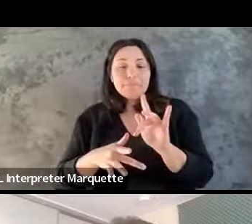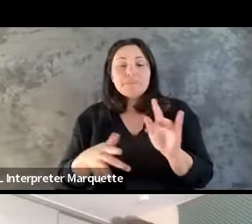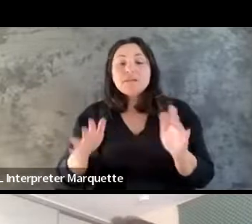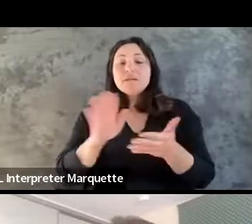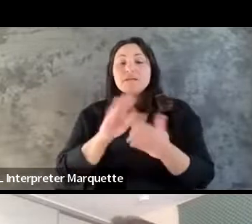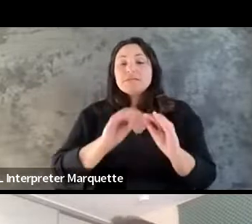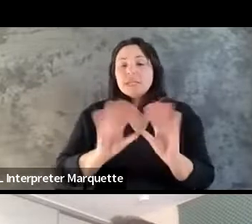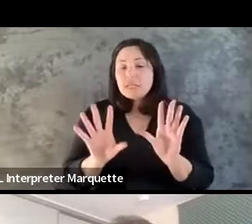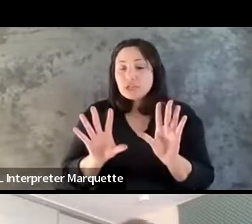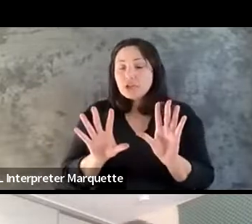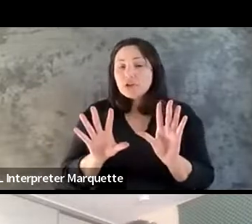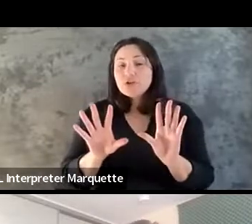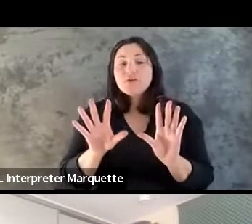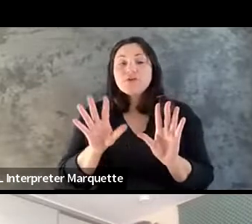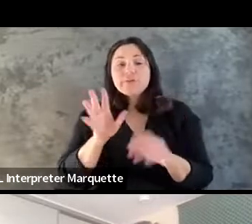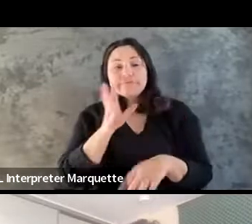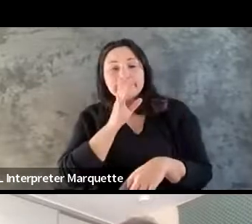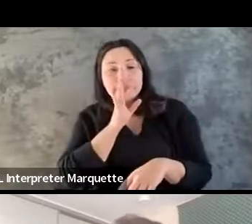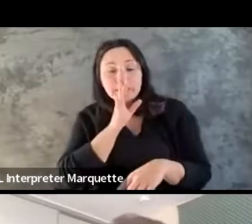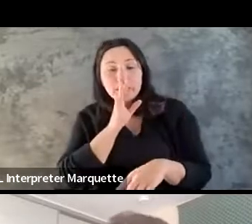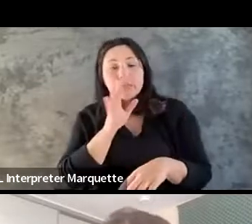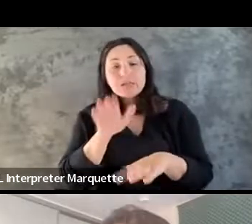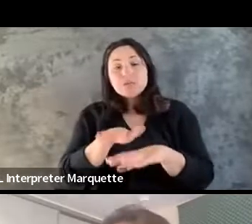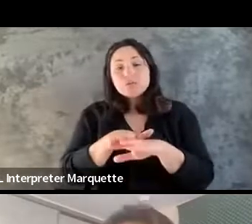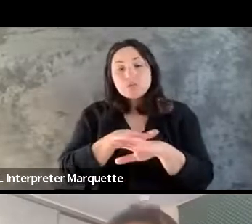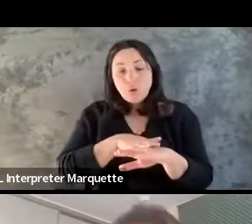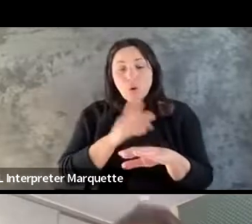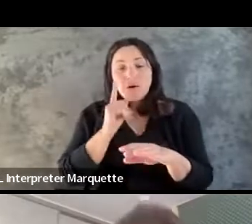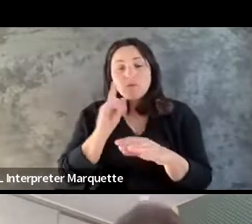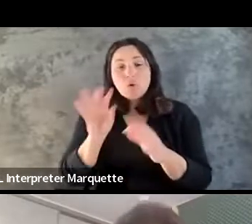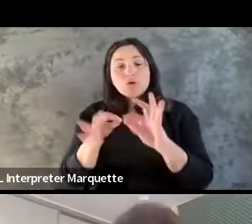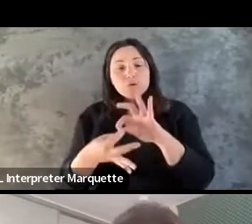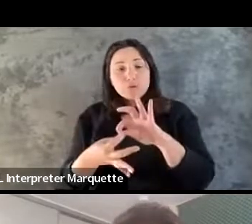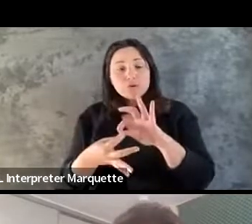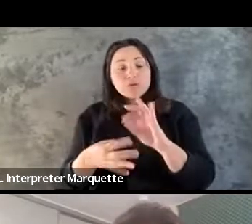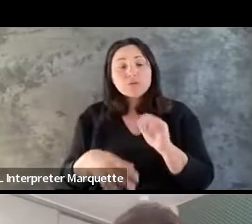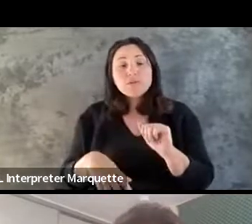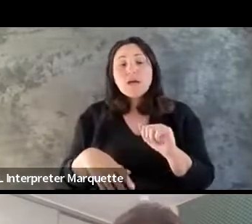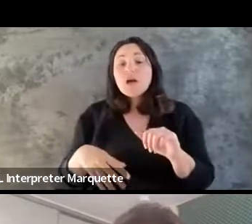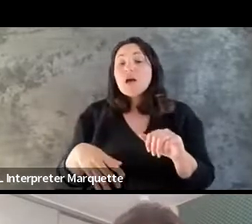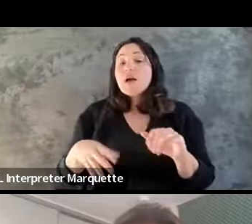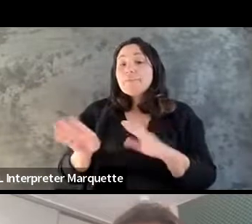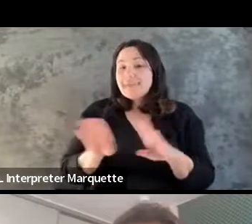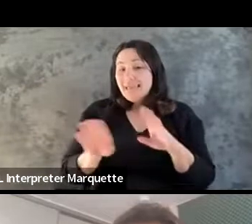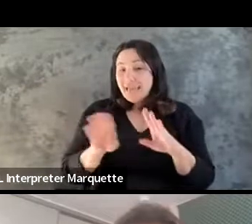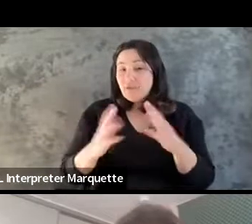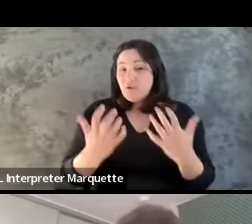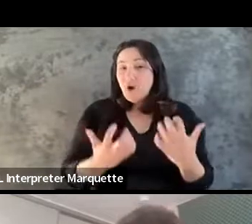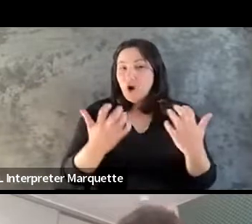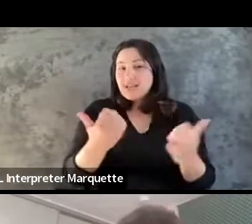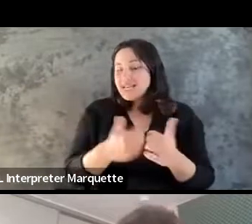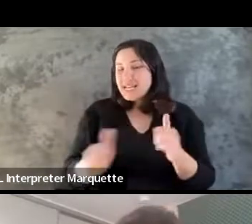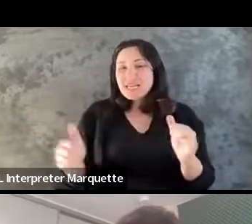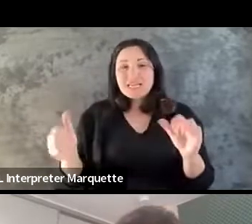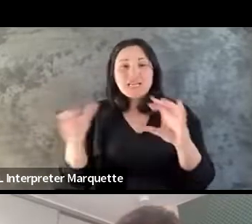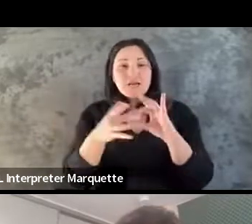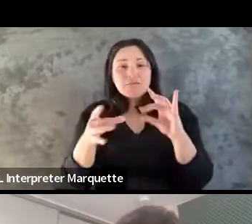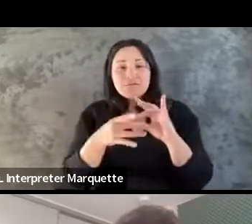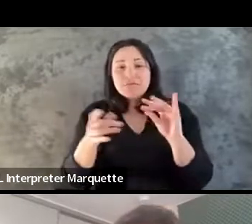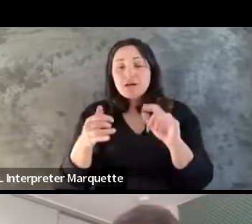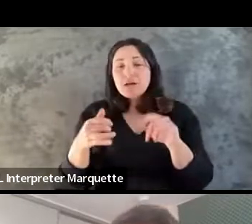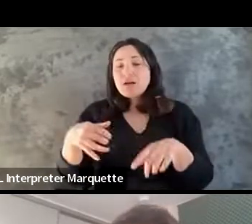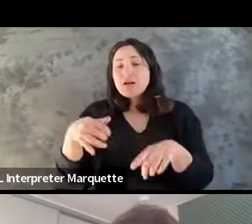accommodate translators. Expectations for audience conduct will be the following. Any verbal comments that are deemed